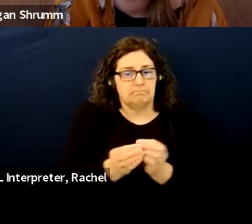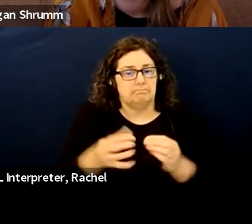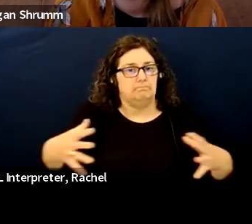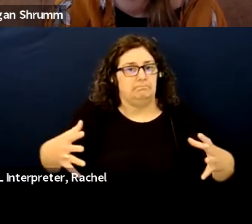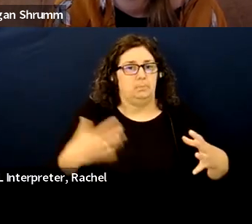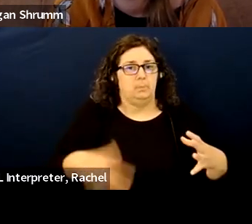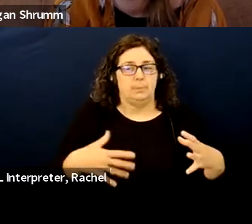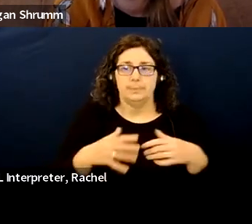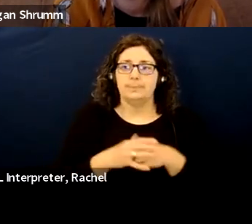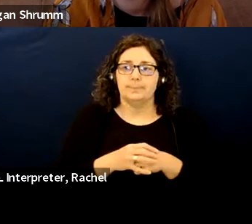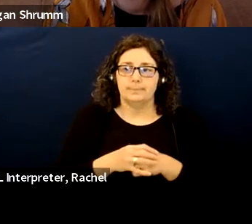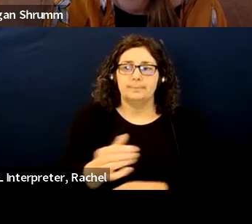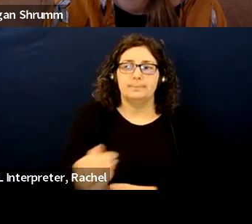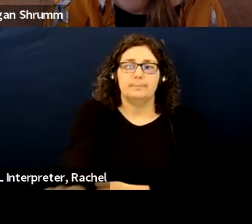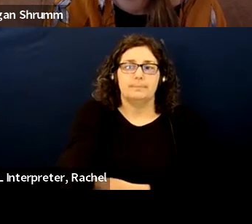So